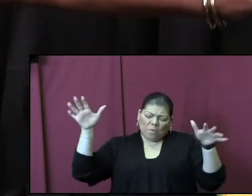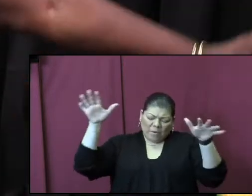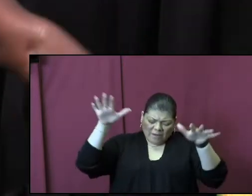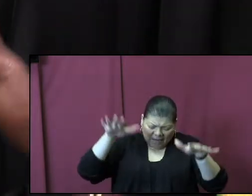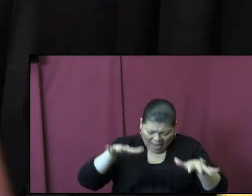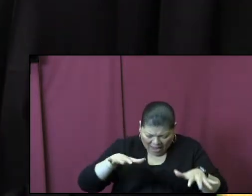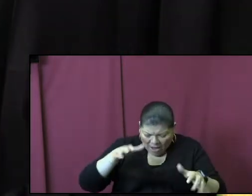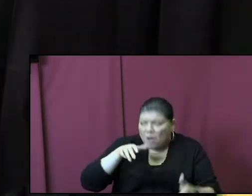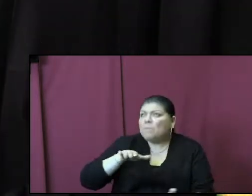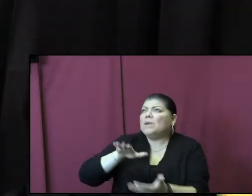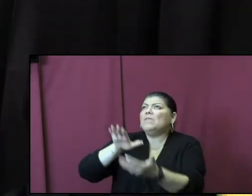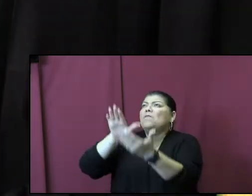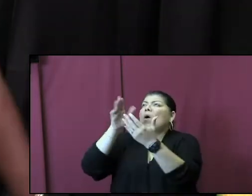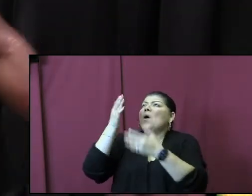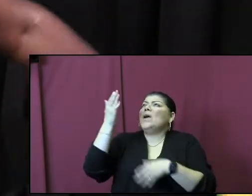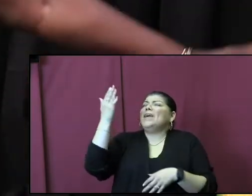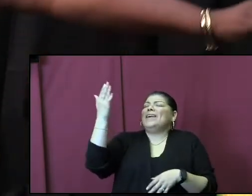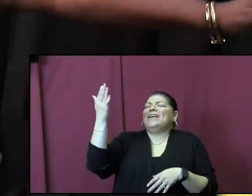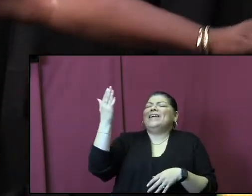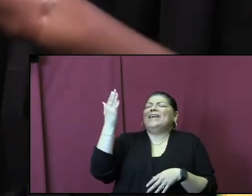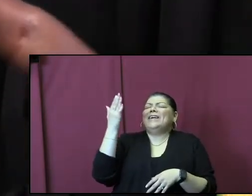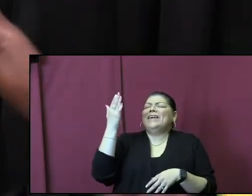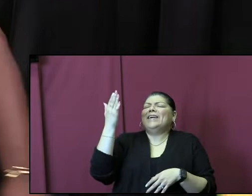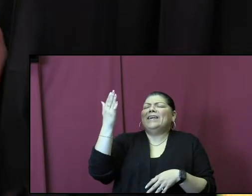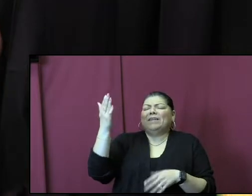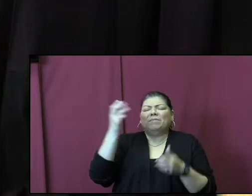down before him. Bowing down before him.